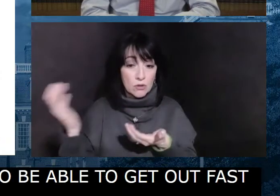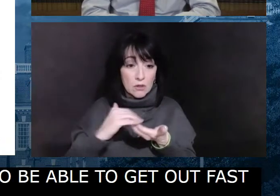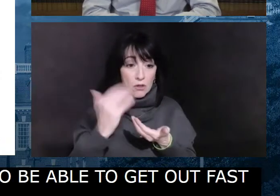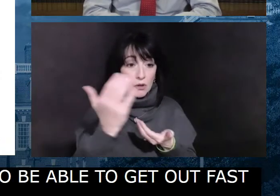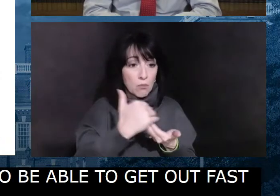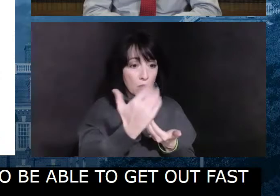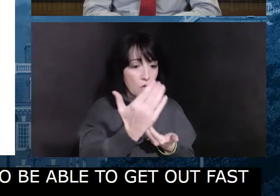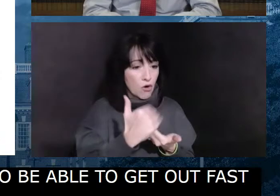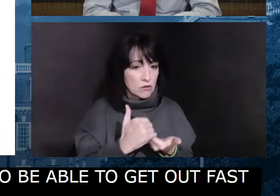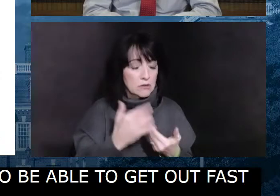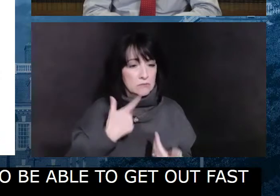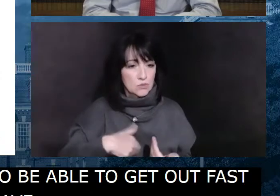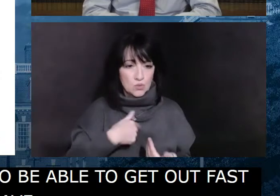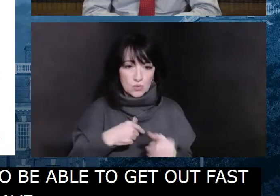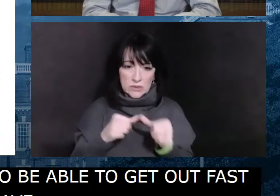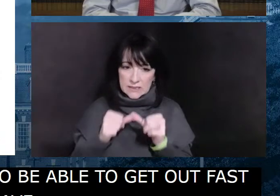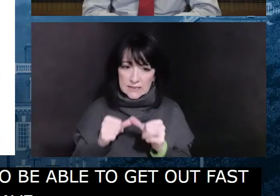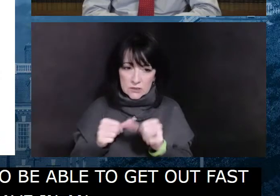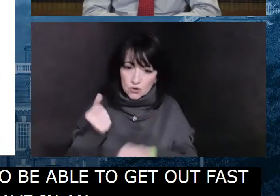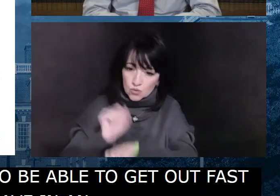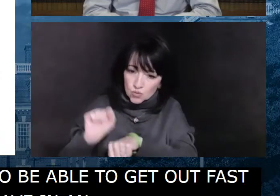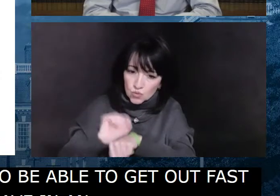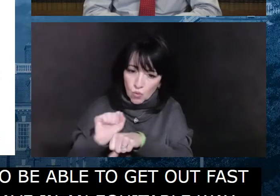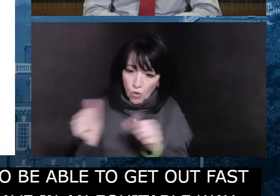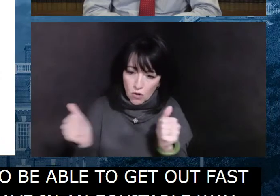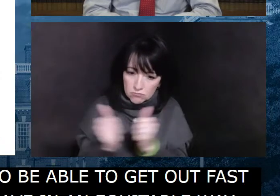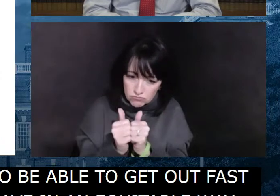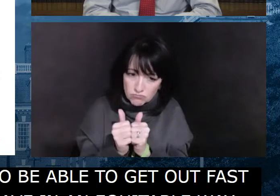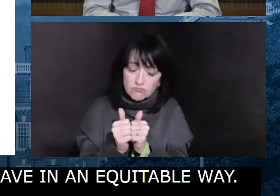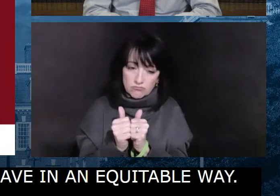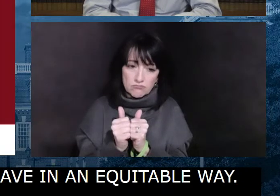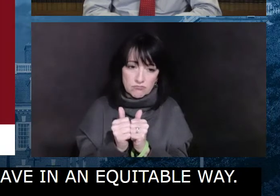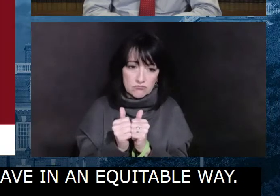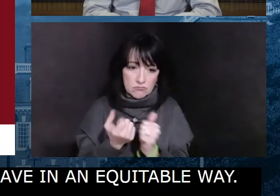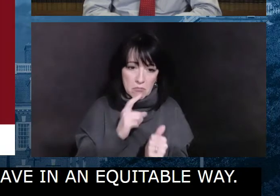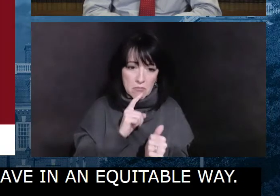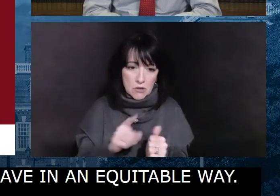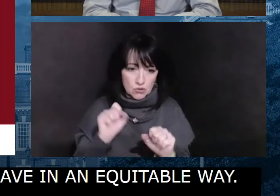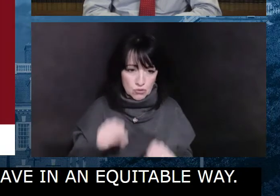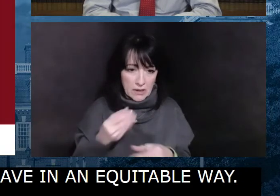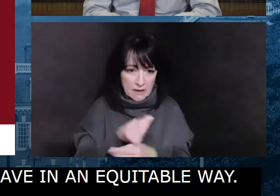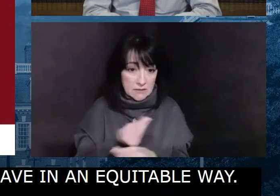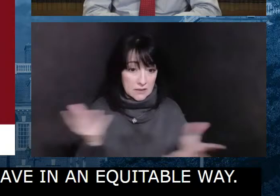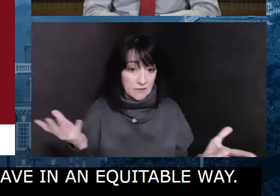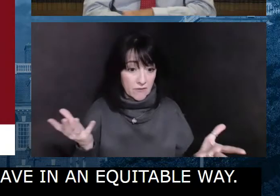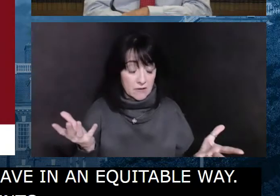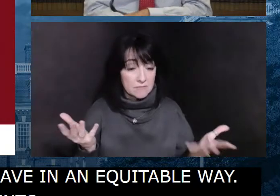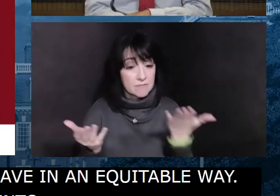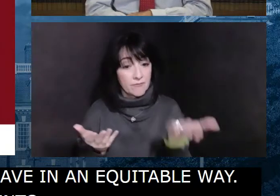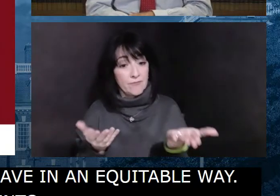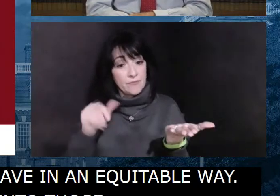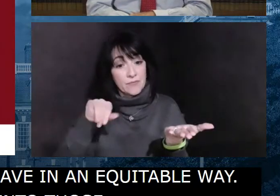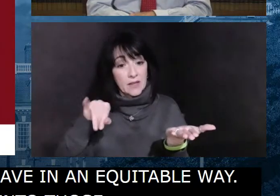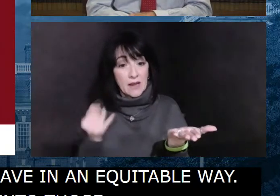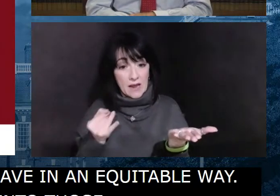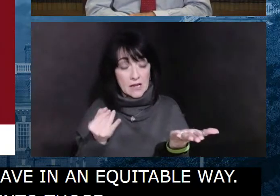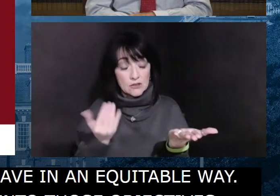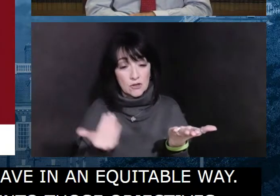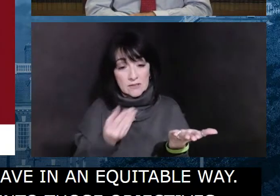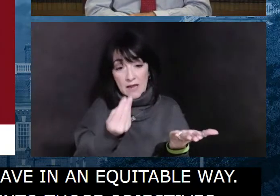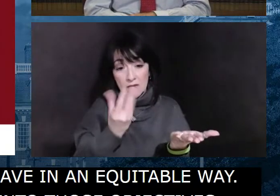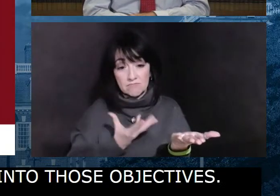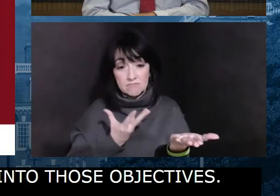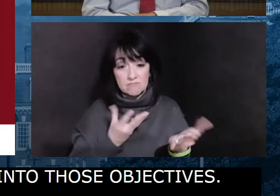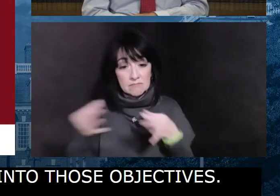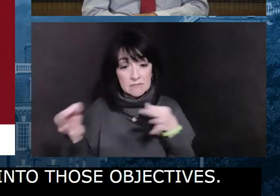continue to lean into those objectives. AJ, tell us about testing and more about vaccination clinics.